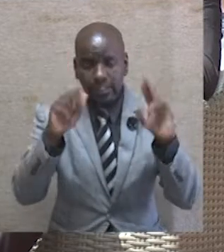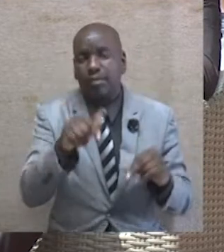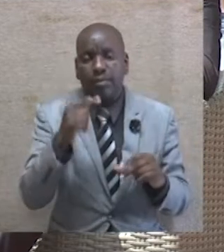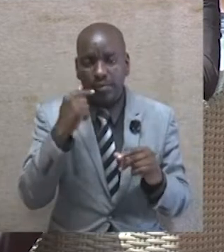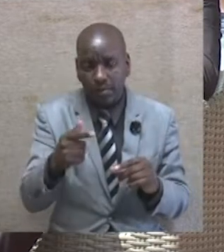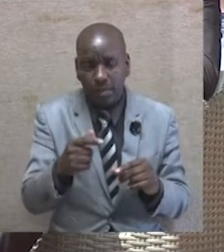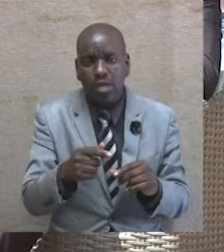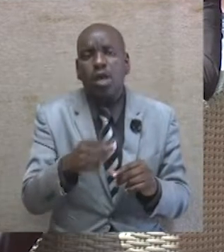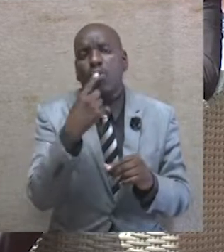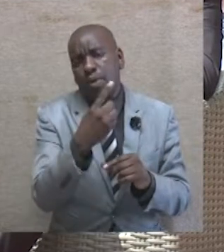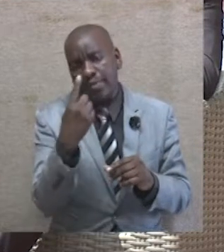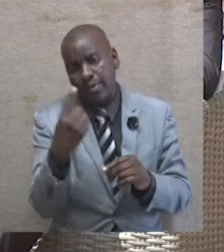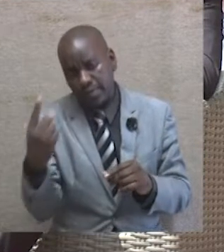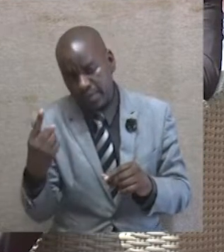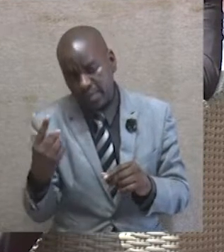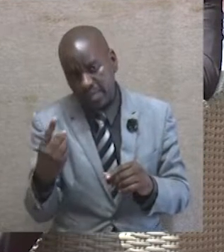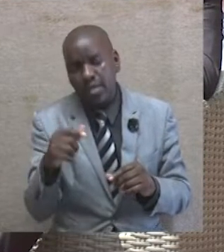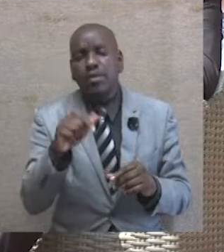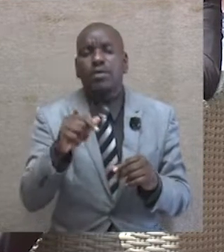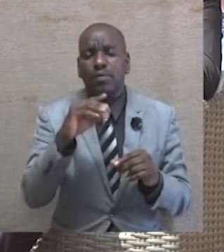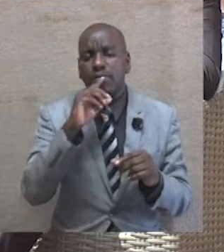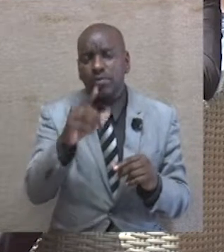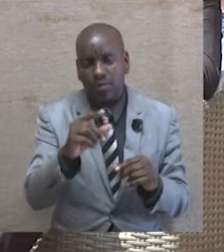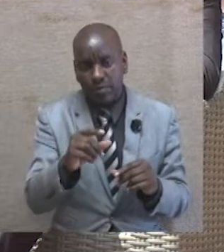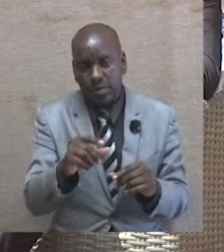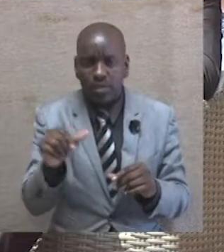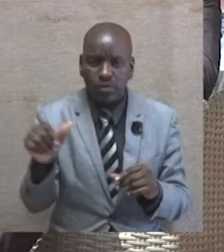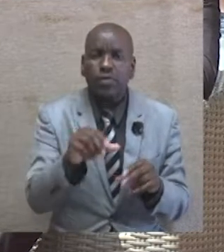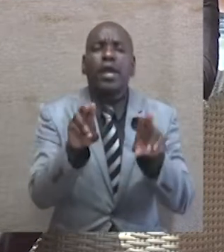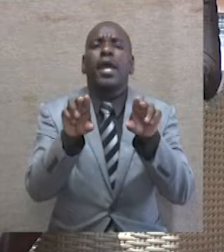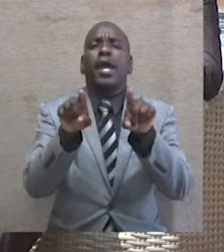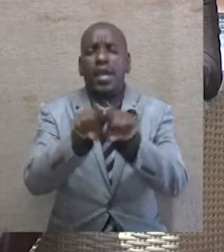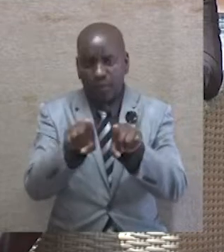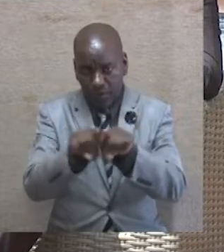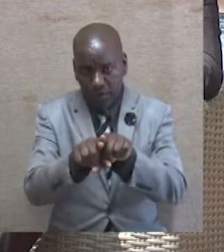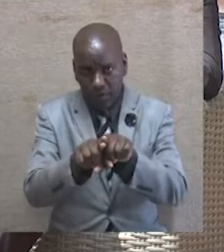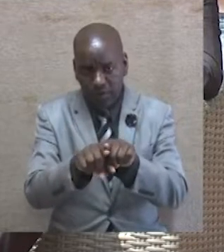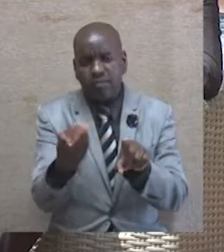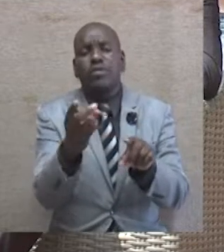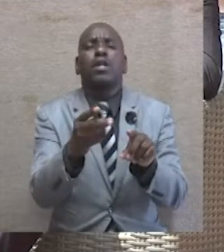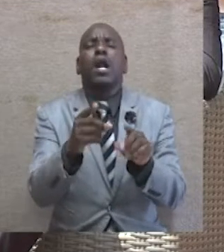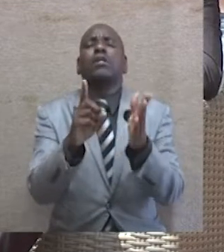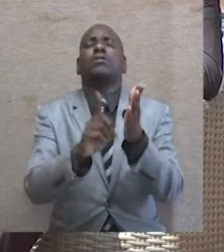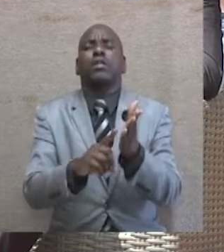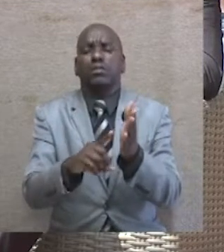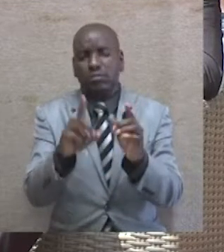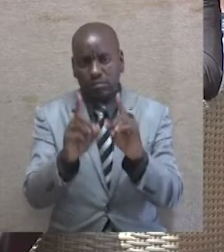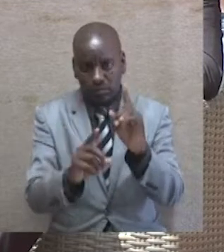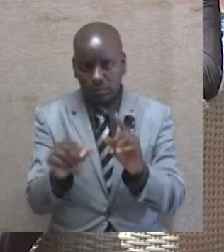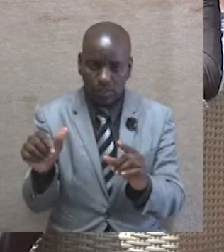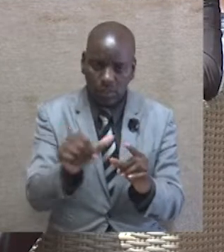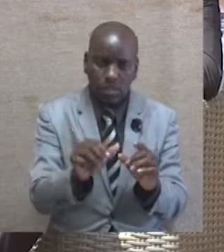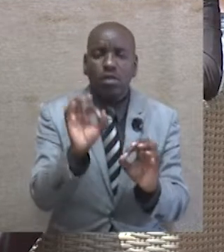really understand. I'll unpack each as I've highlighted. Universality, we're talking of they have to be equal to everyone, regardless of sex. We talk